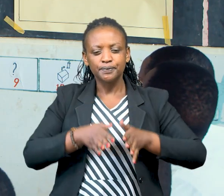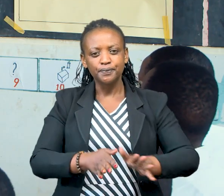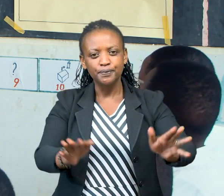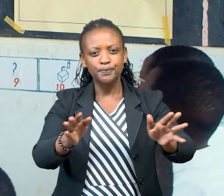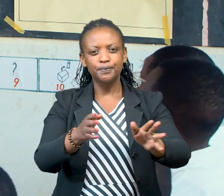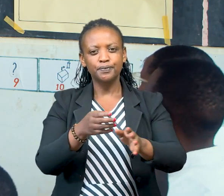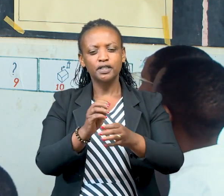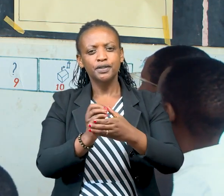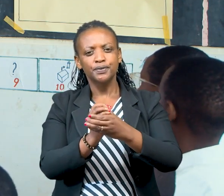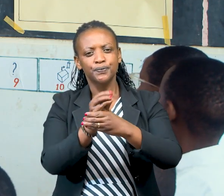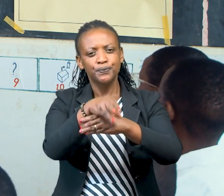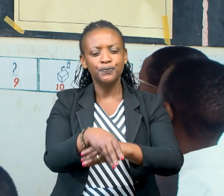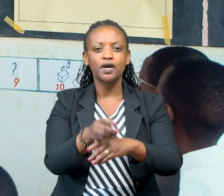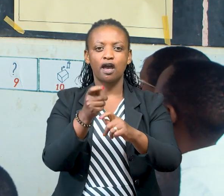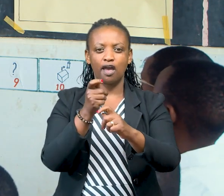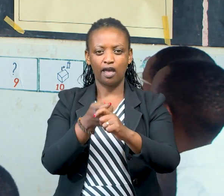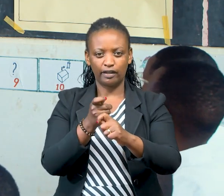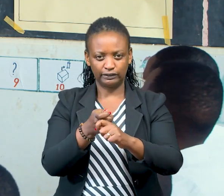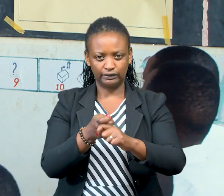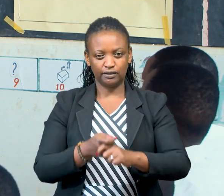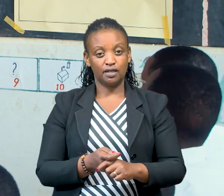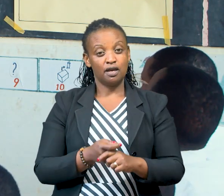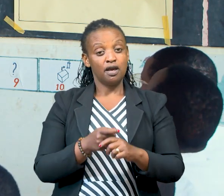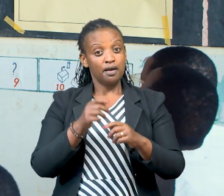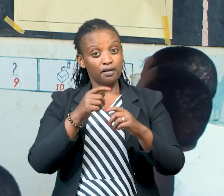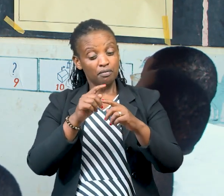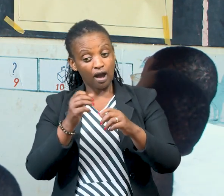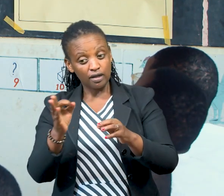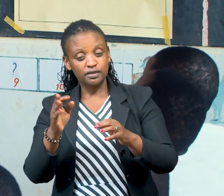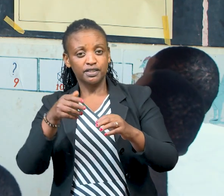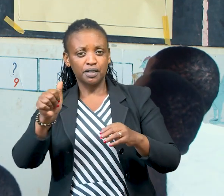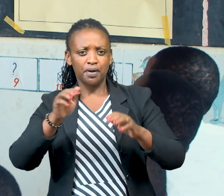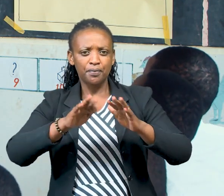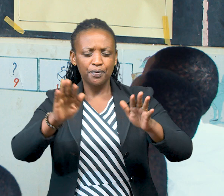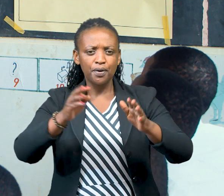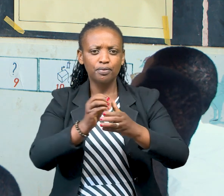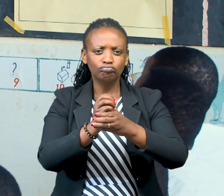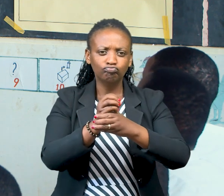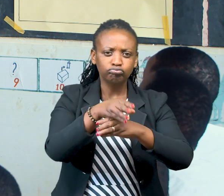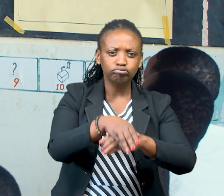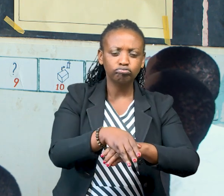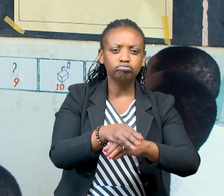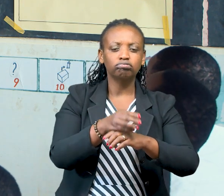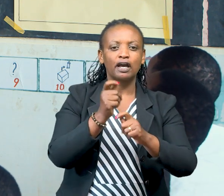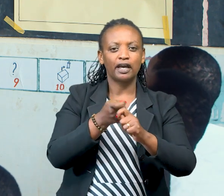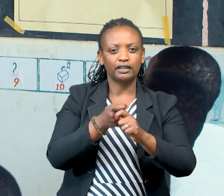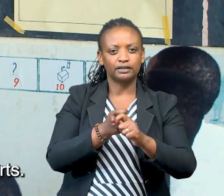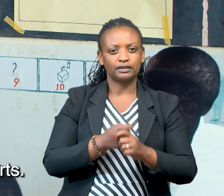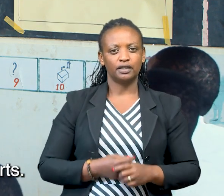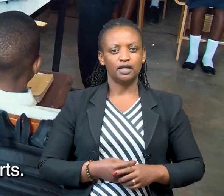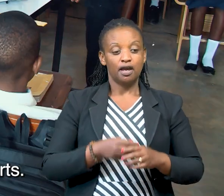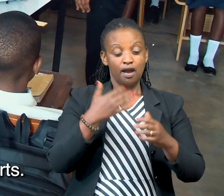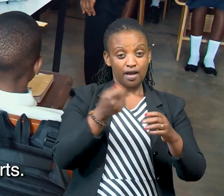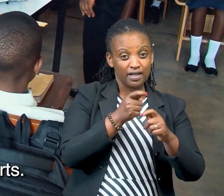laying eggs. By laying eggs. Birds reproduce by laying eggs.